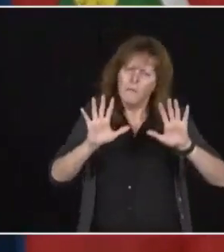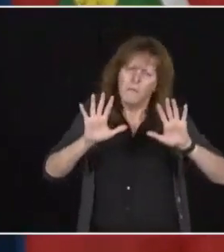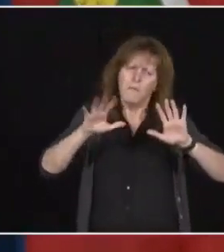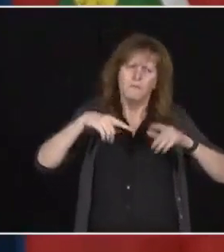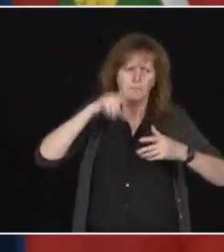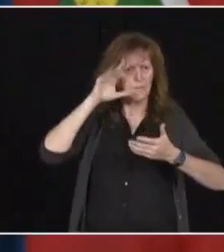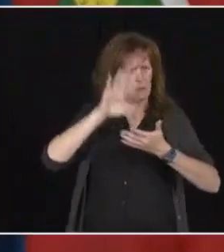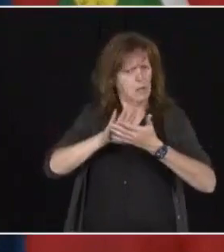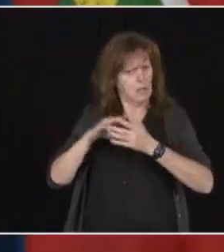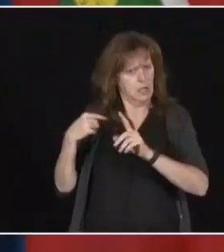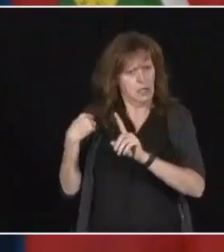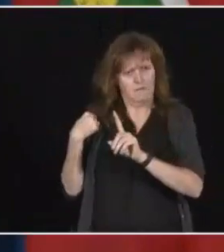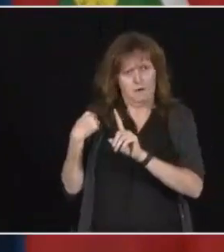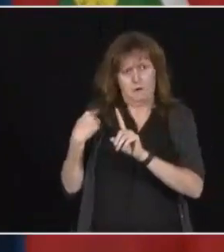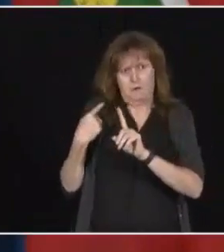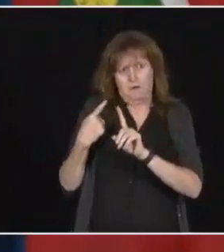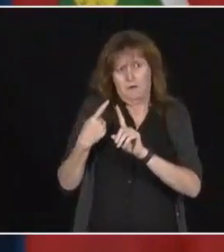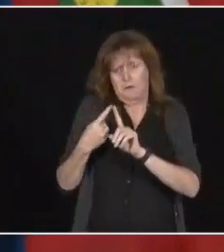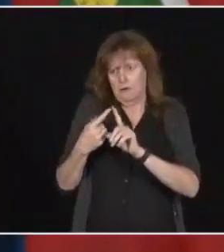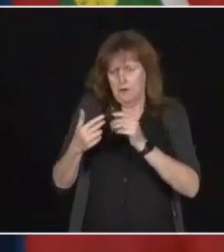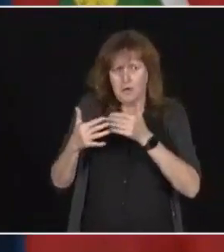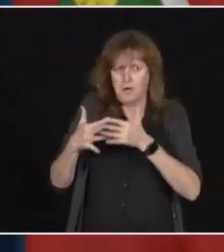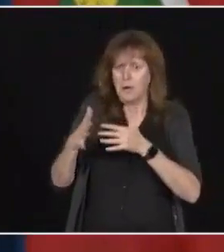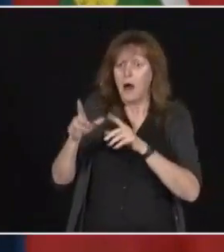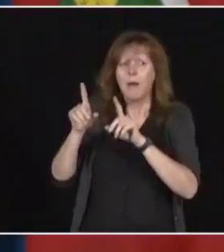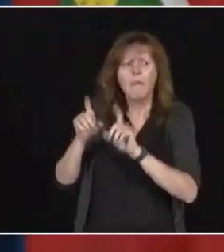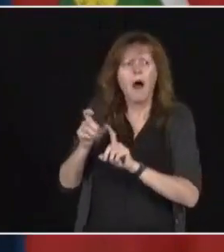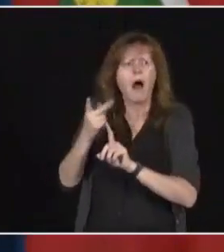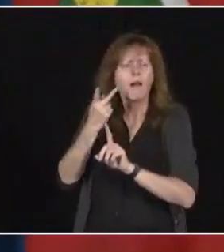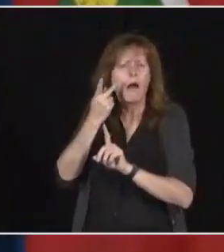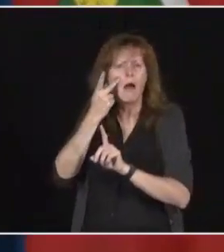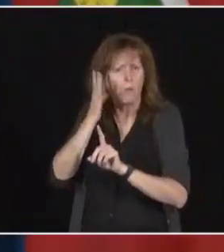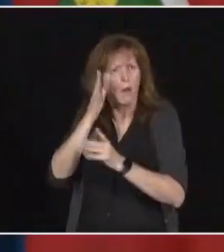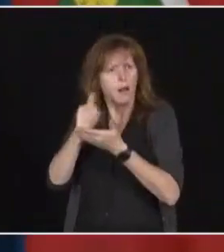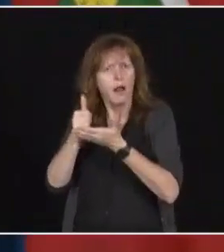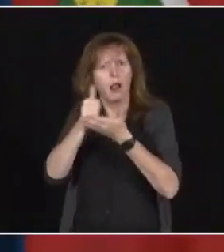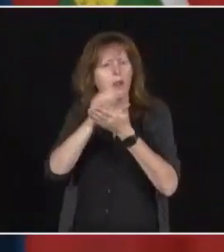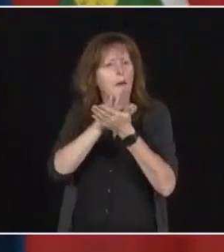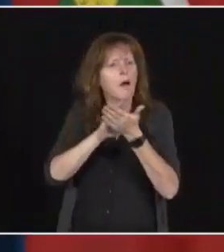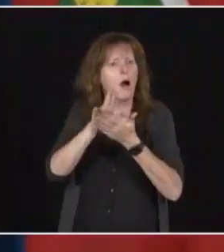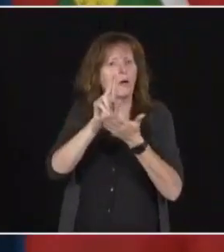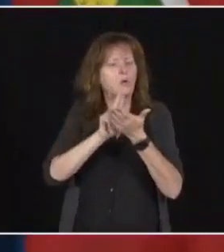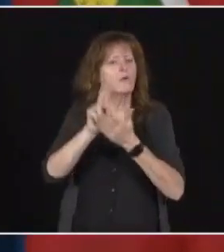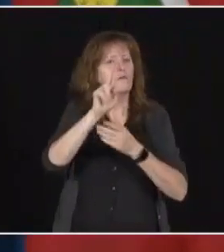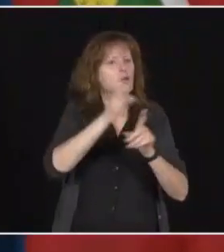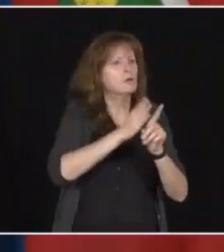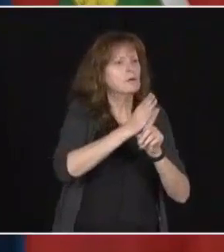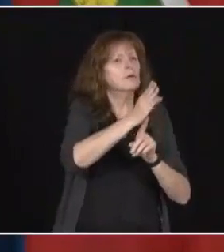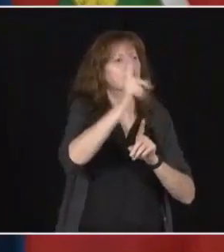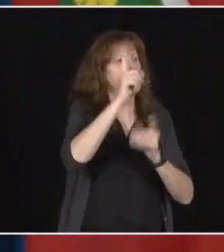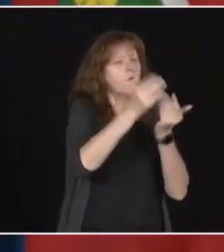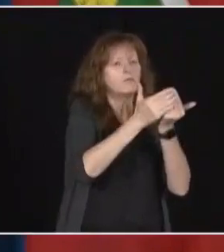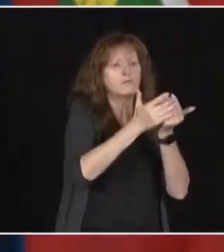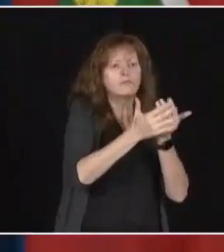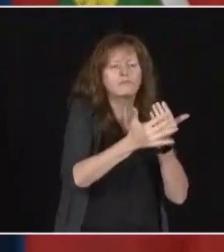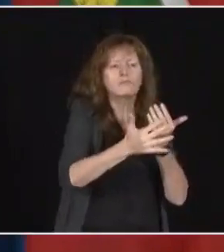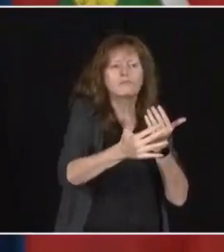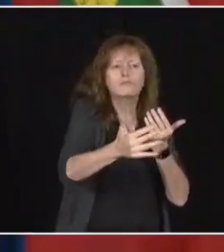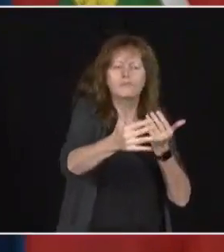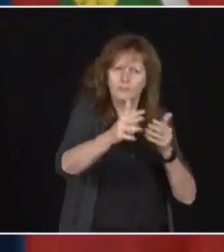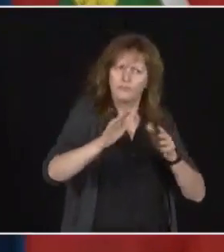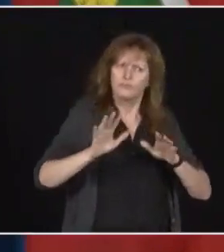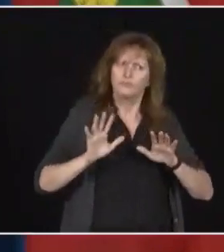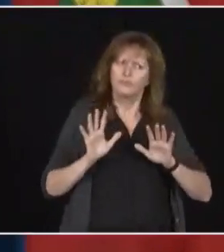are continuing to do will help the sector greatly as we move forward. And I believe that looking at